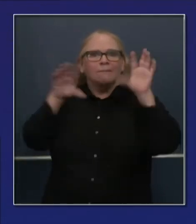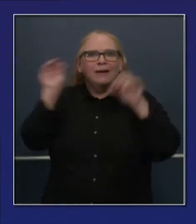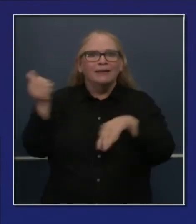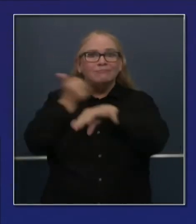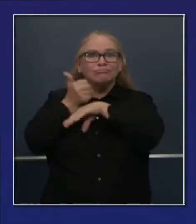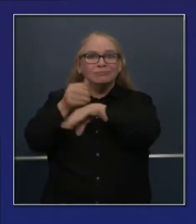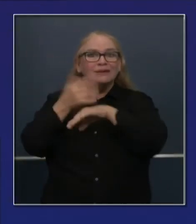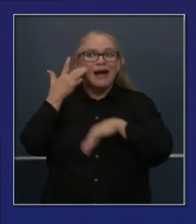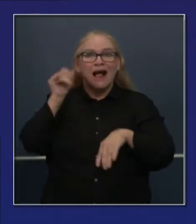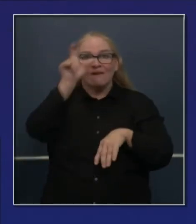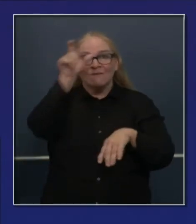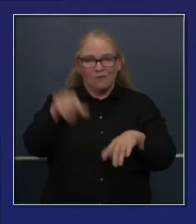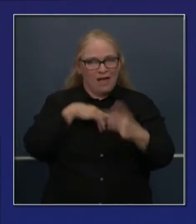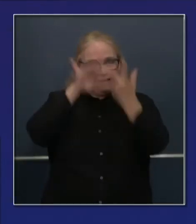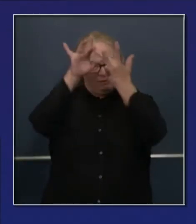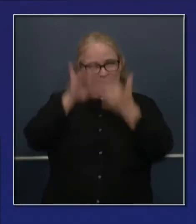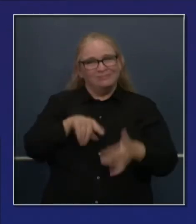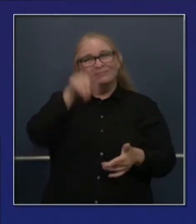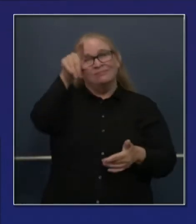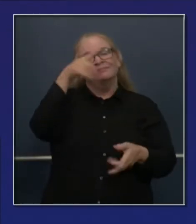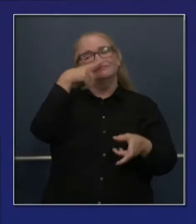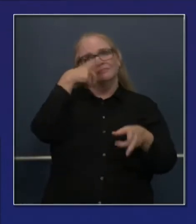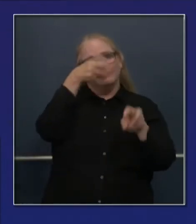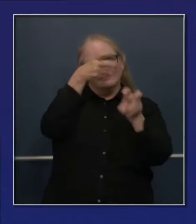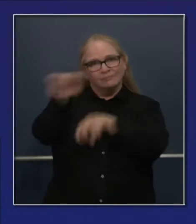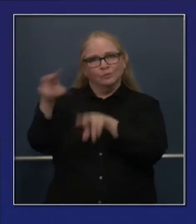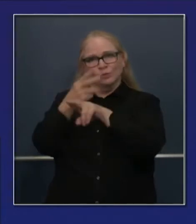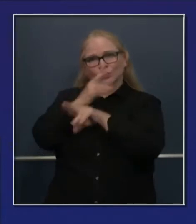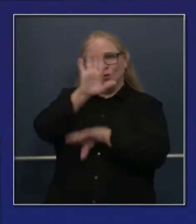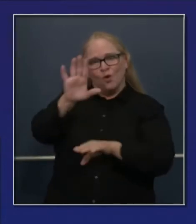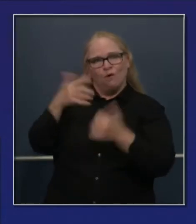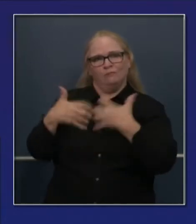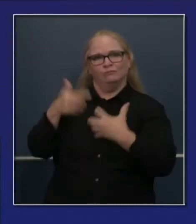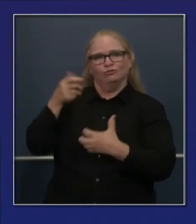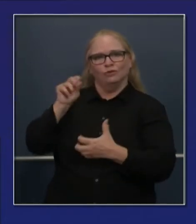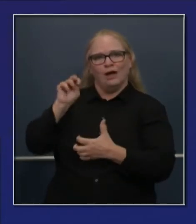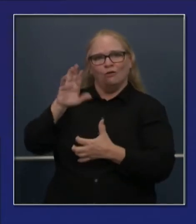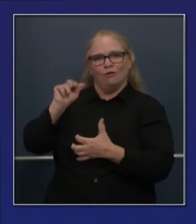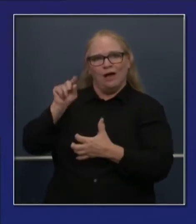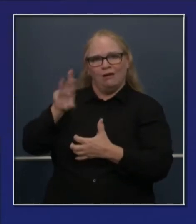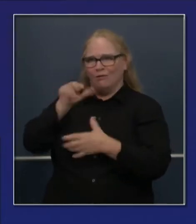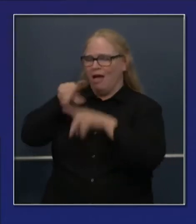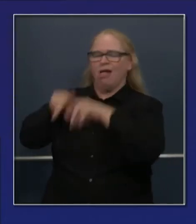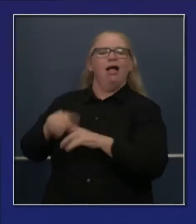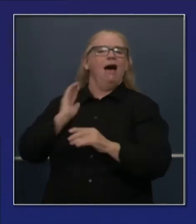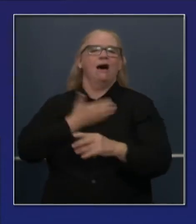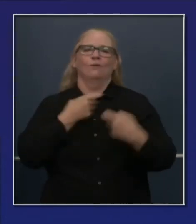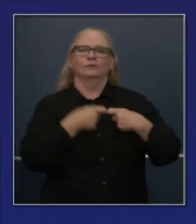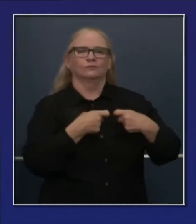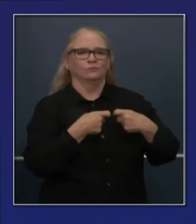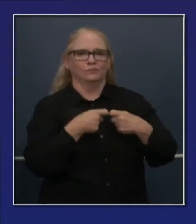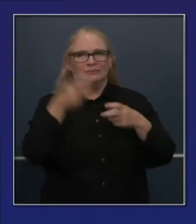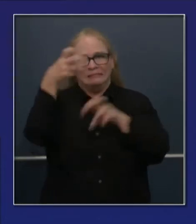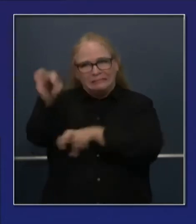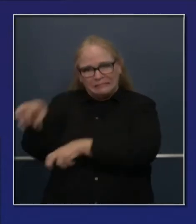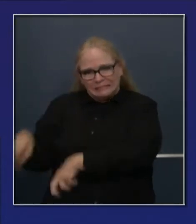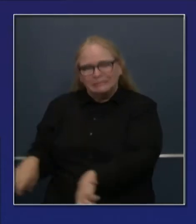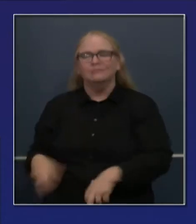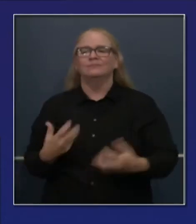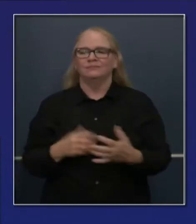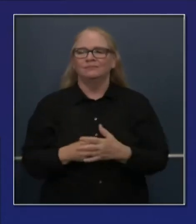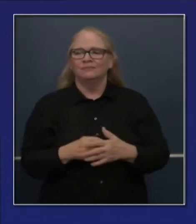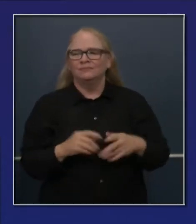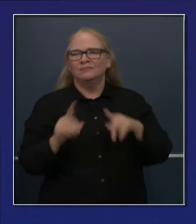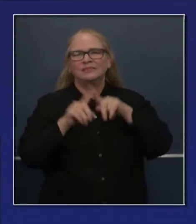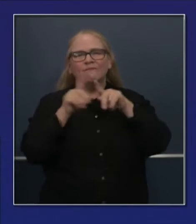consumers, as well as some well-established consumers that are brands in the state, from Nest to Tesla and others, that have been